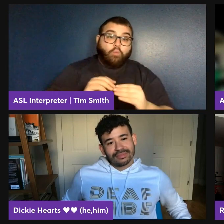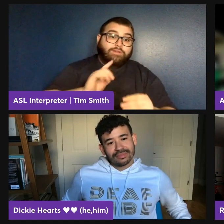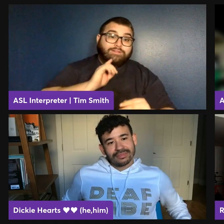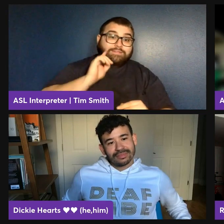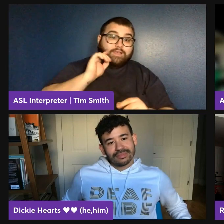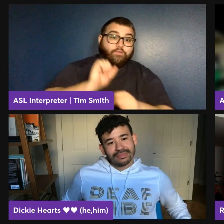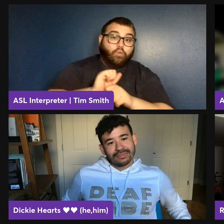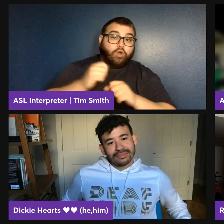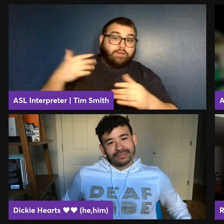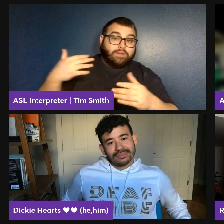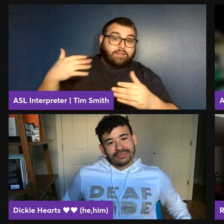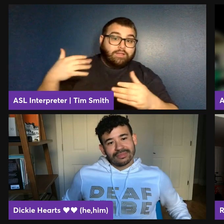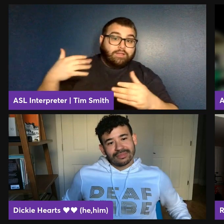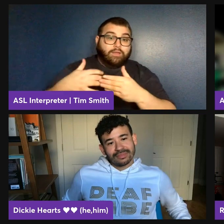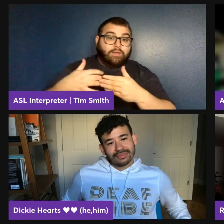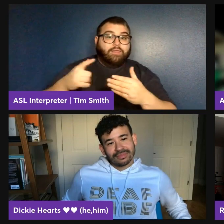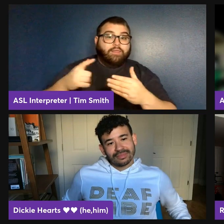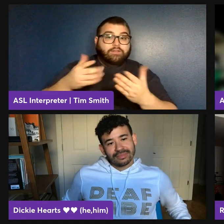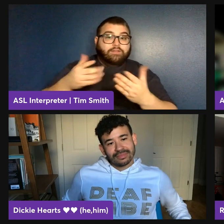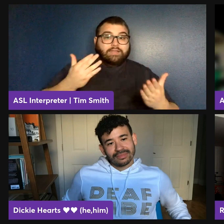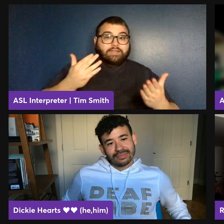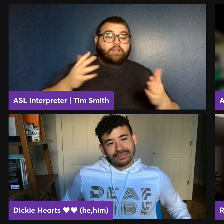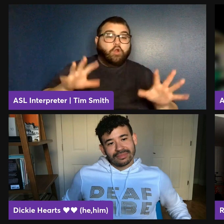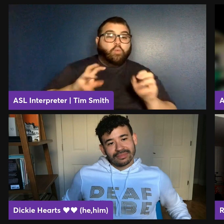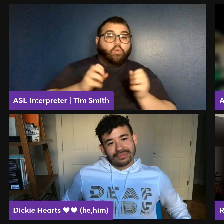there's stuff that's being workshopped right now. But